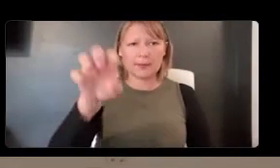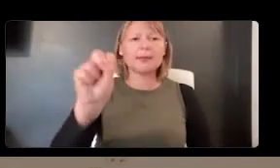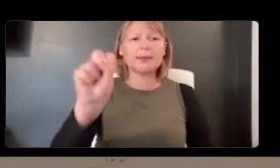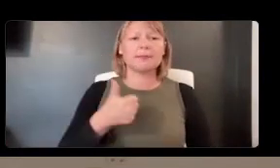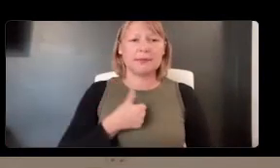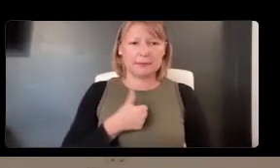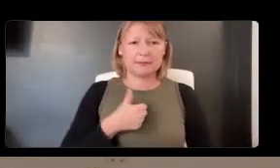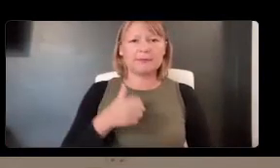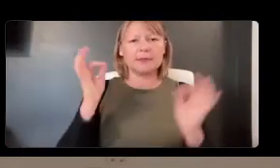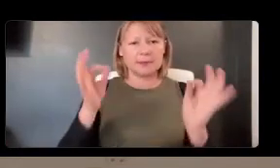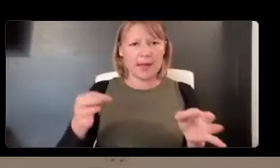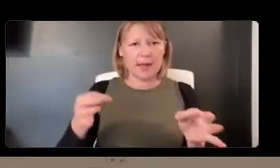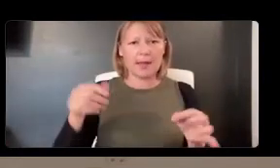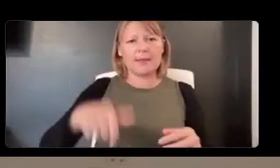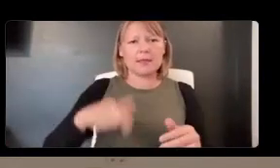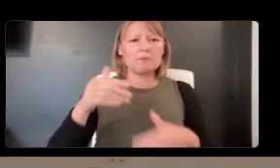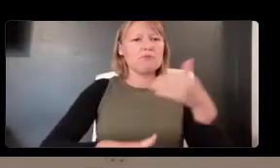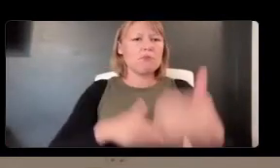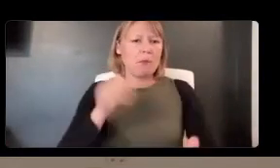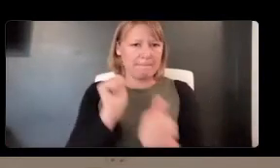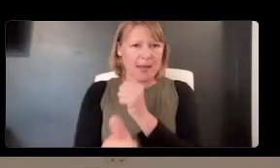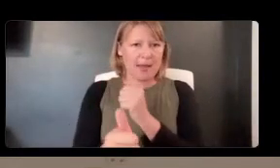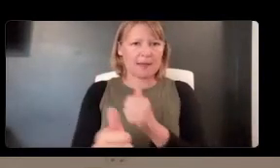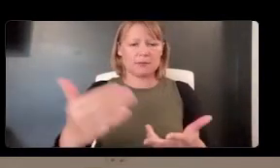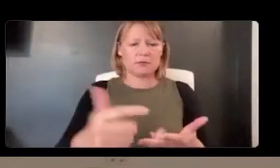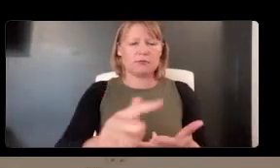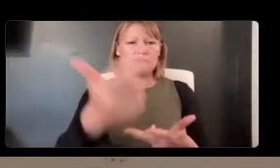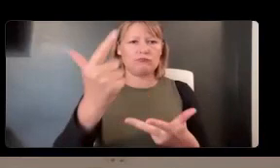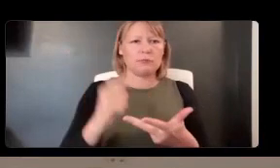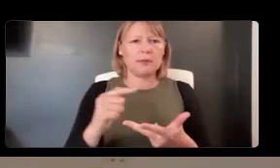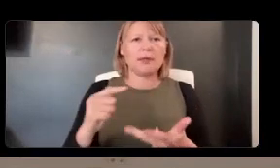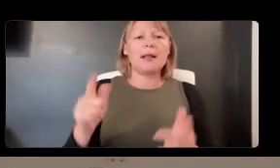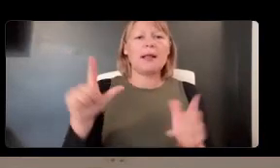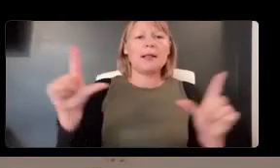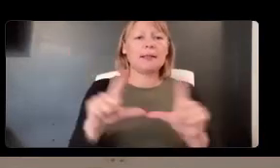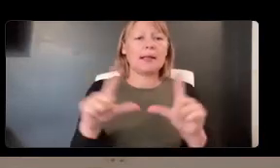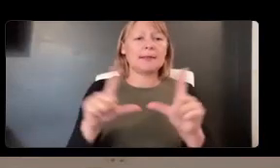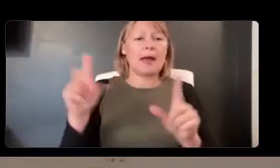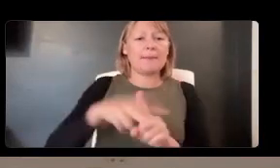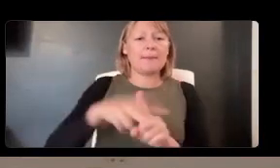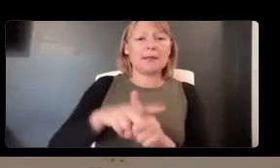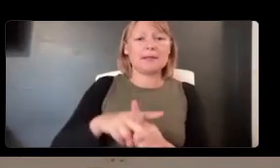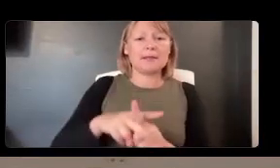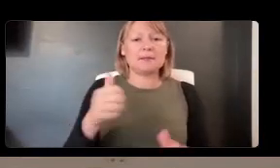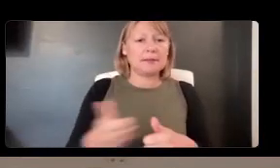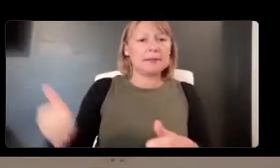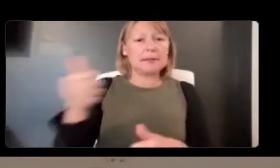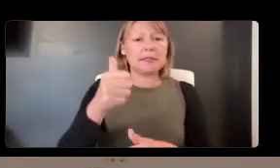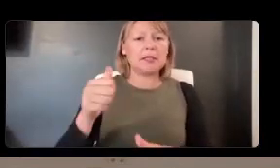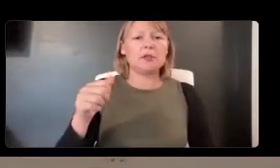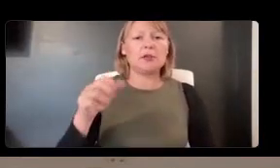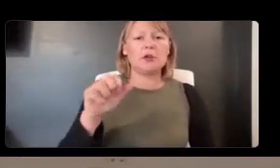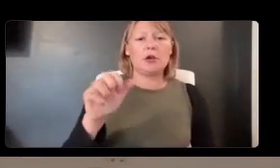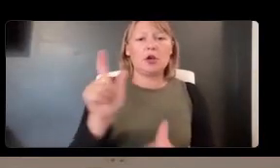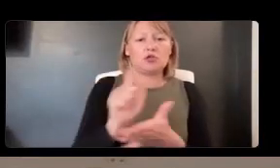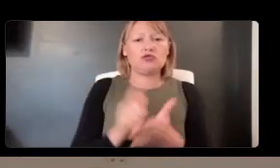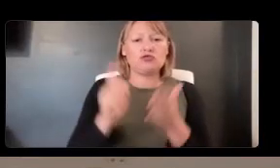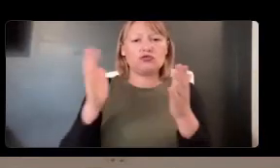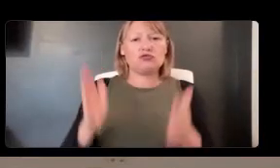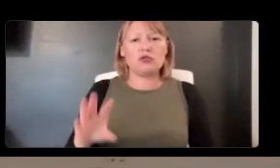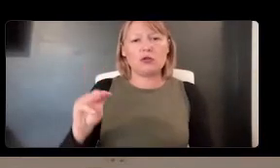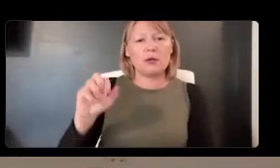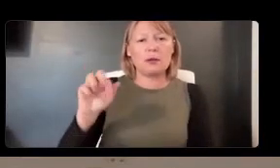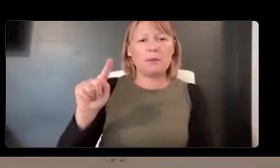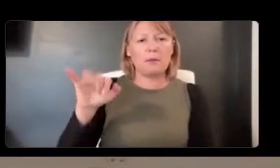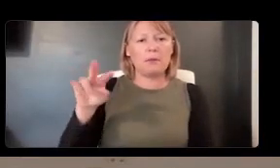passed. Thank you. Agenda item 3, license applications. Senior Attorney Eugene Martin will now present the licensing